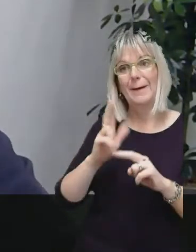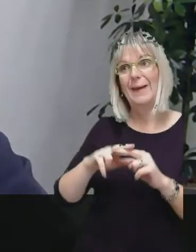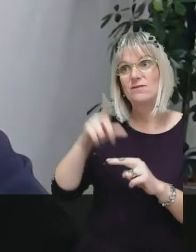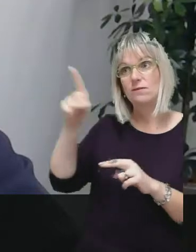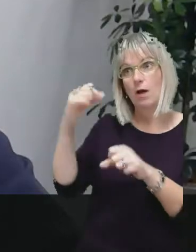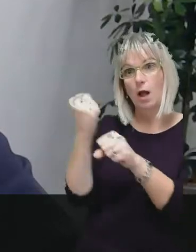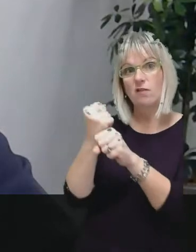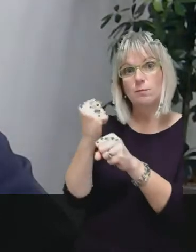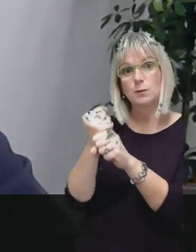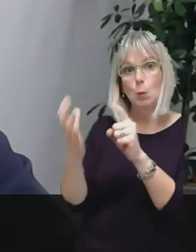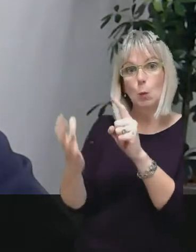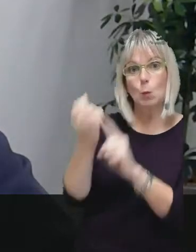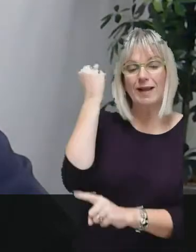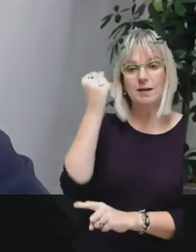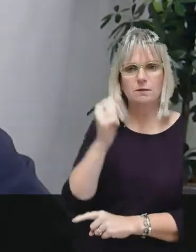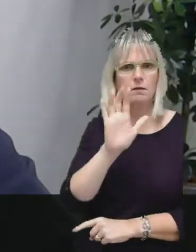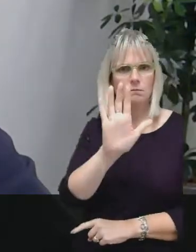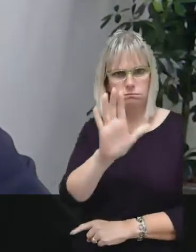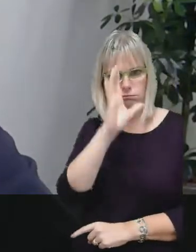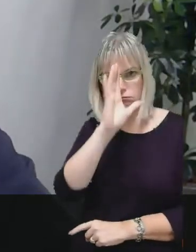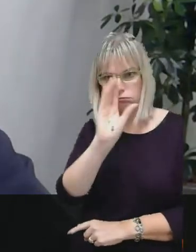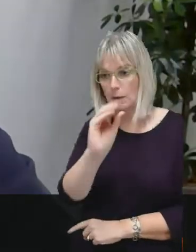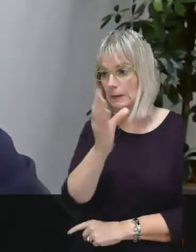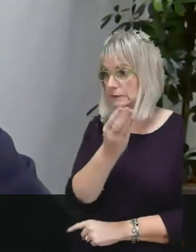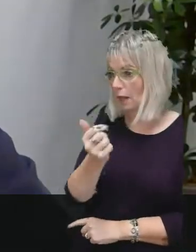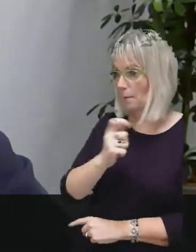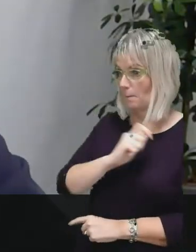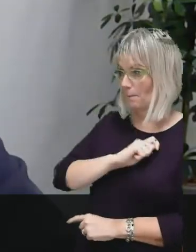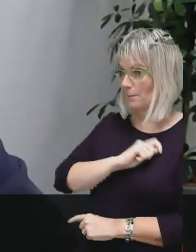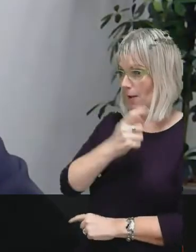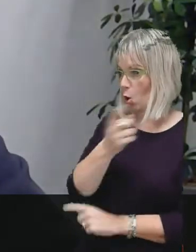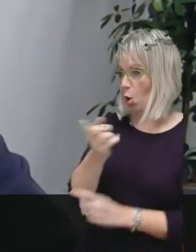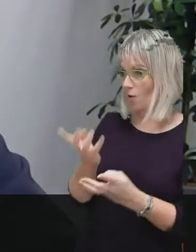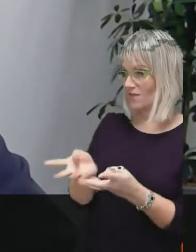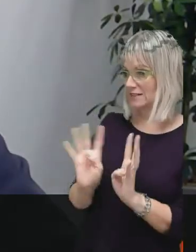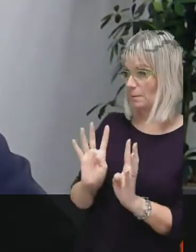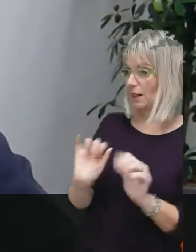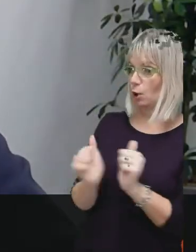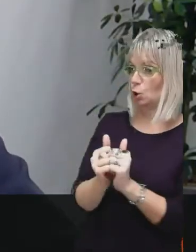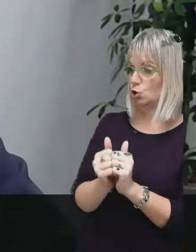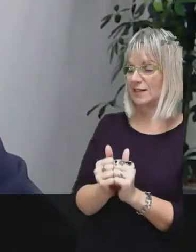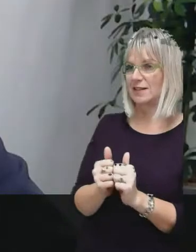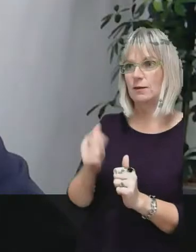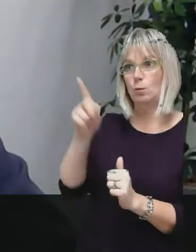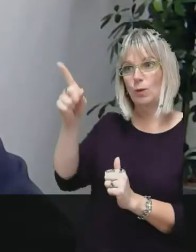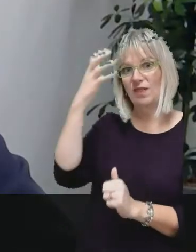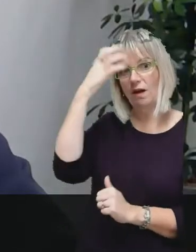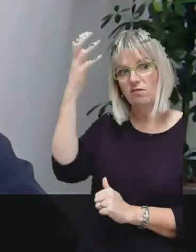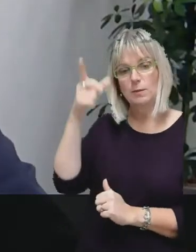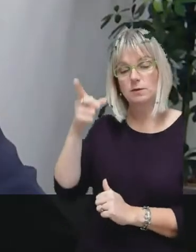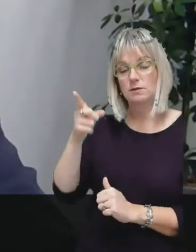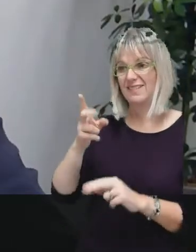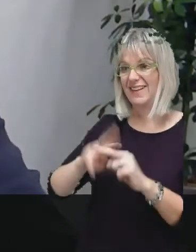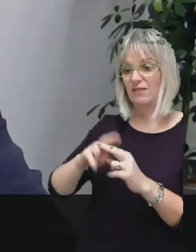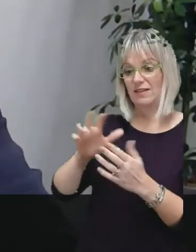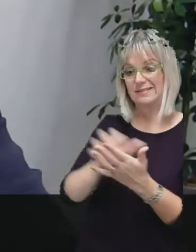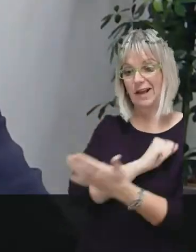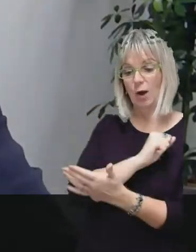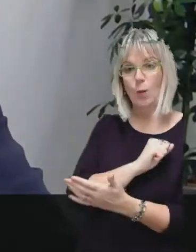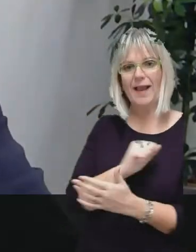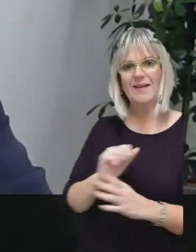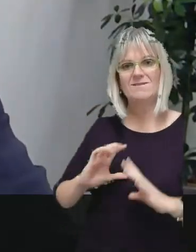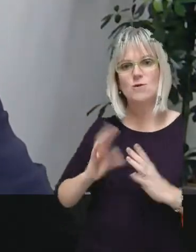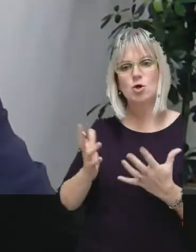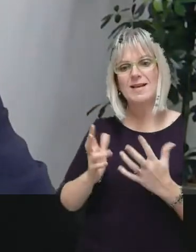call on the Assembly, that free travel would have been taken away from under 18s, which you need and is a lifeline. Often you choose a